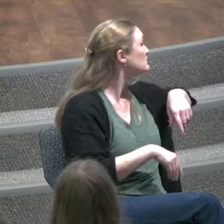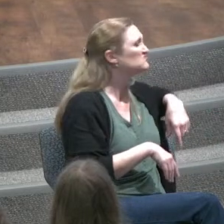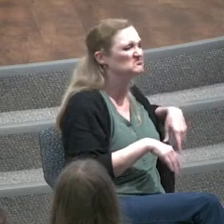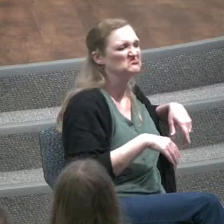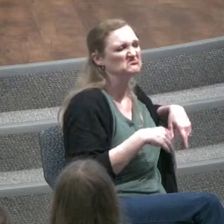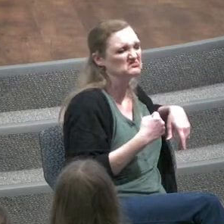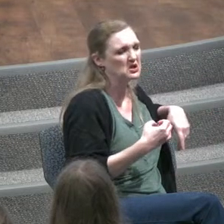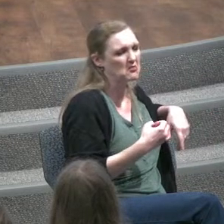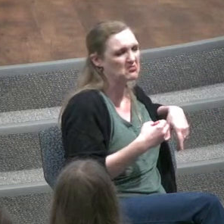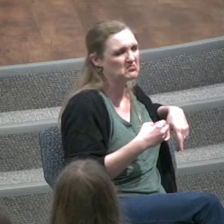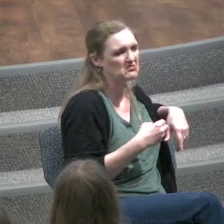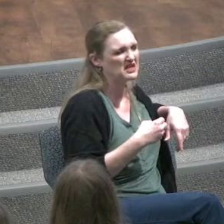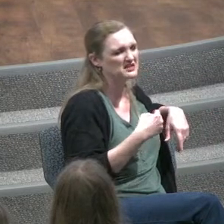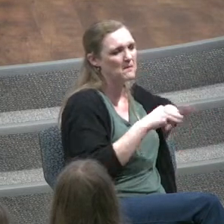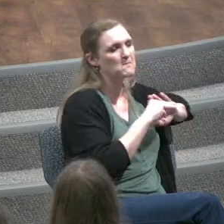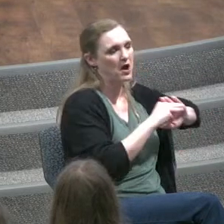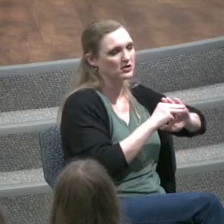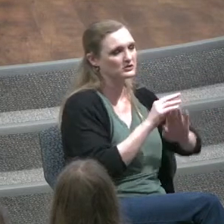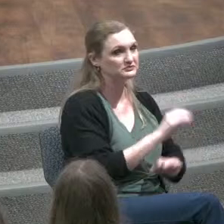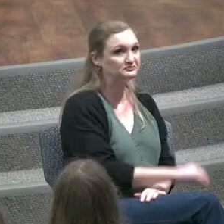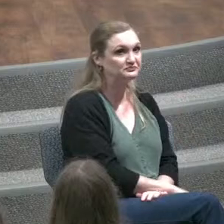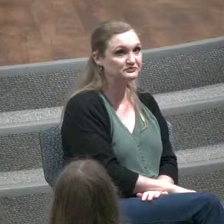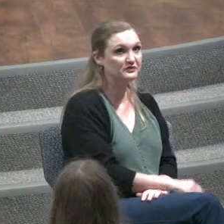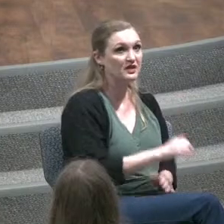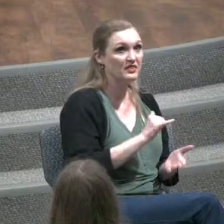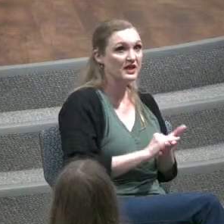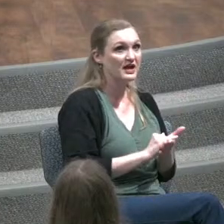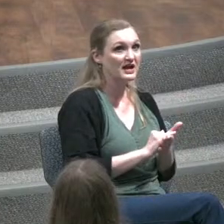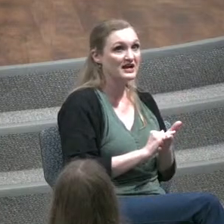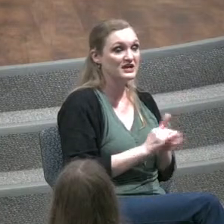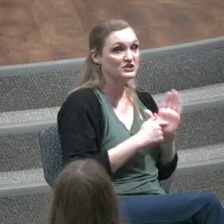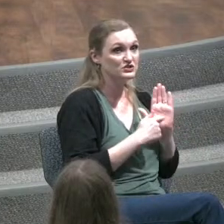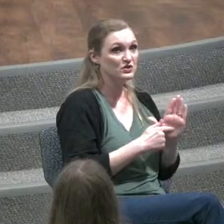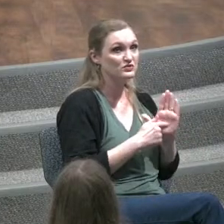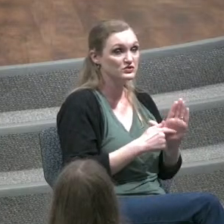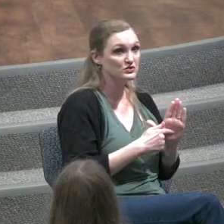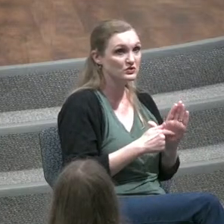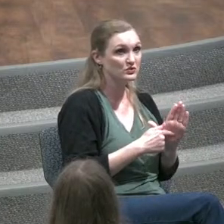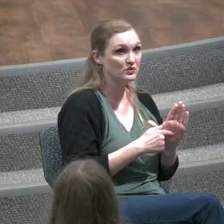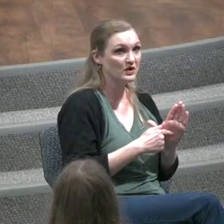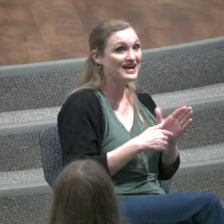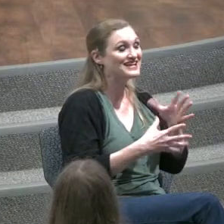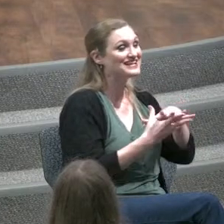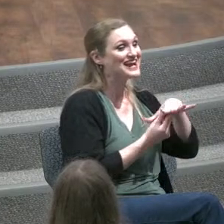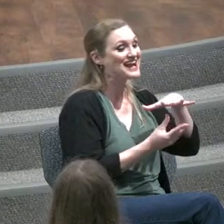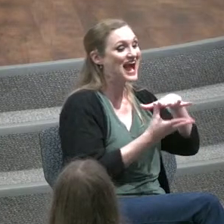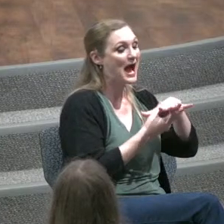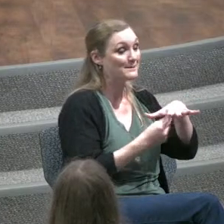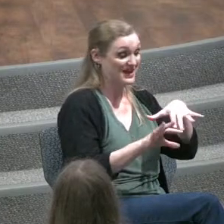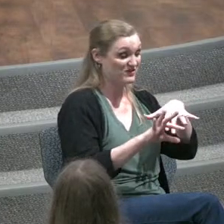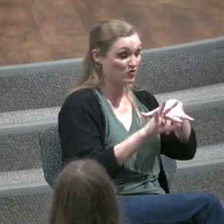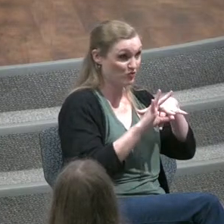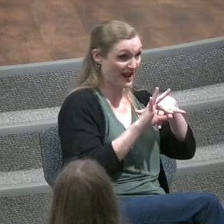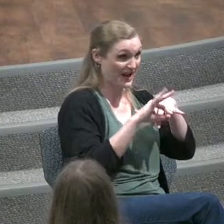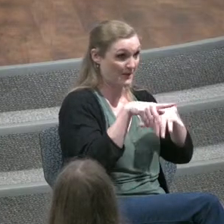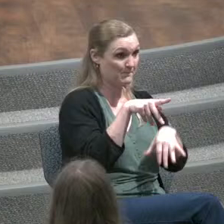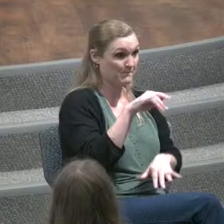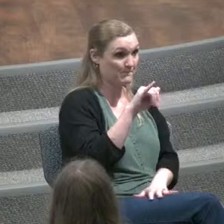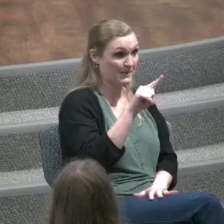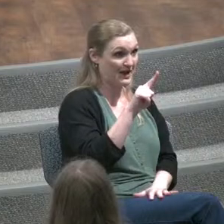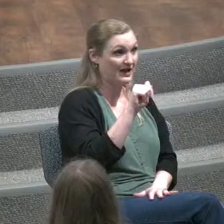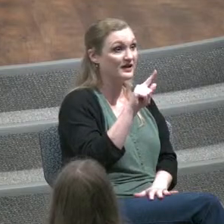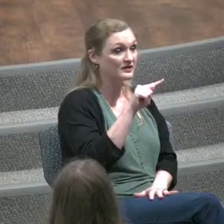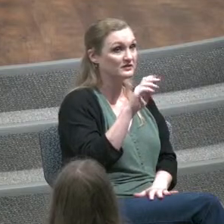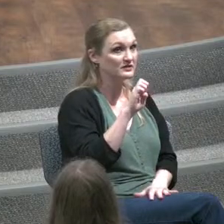again, generally the layout of Herodium. This is a reproduction of the signet ring of Pontius Pilate